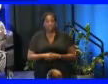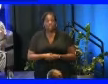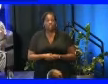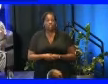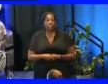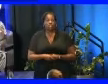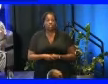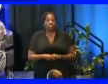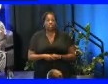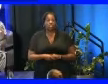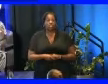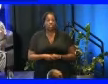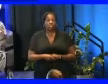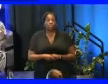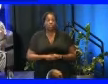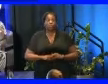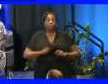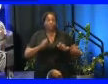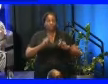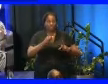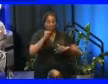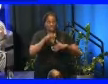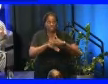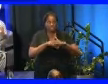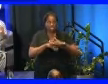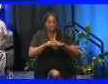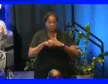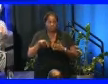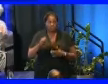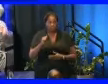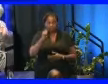And went back to an inaccessible apartment.